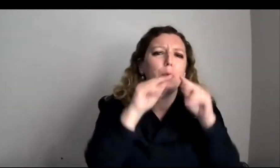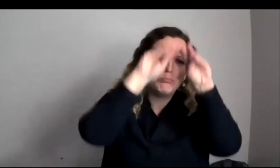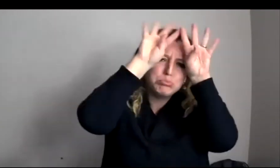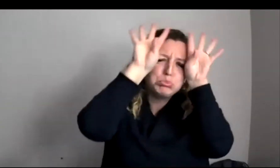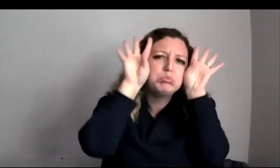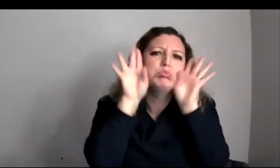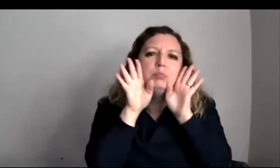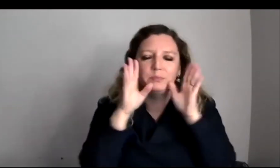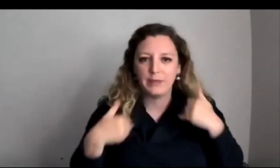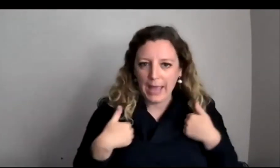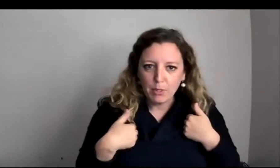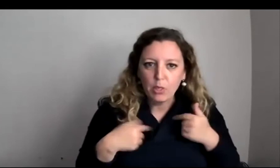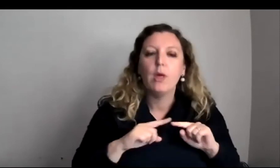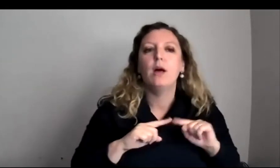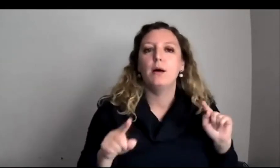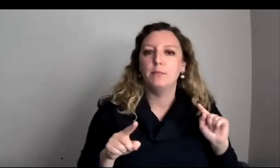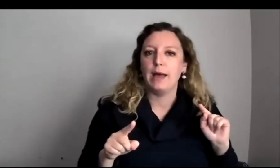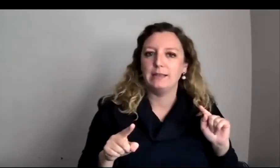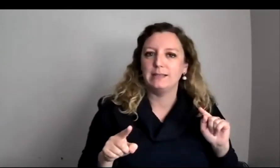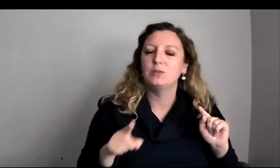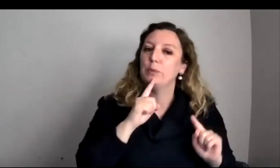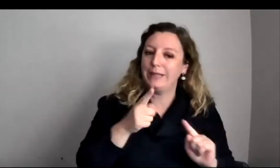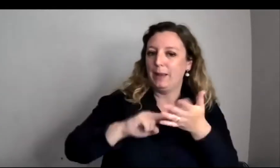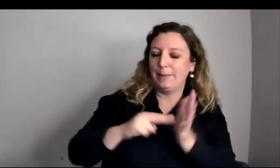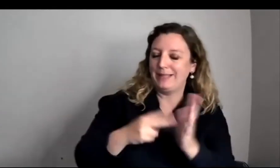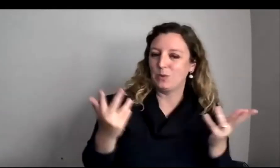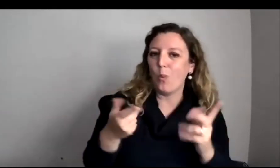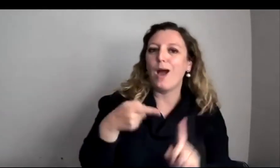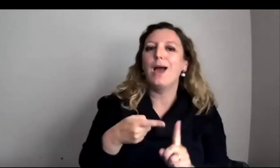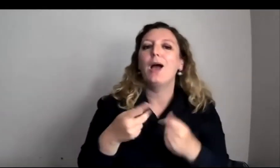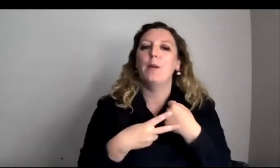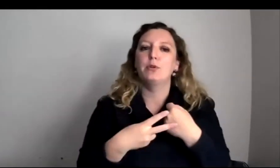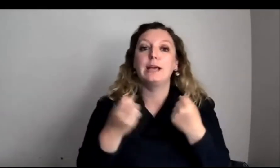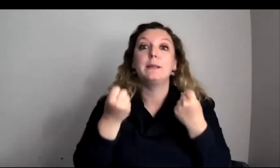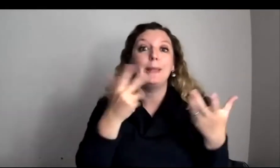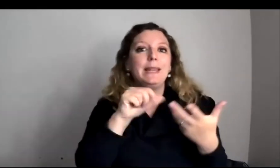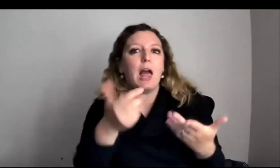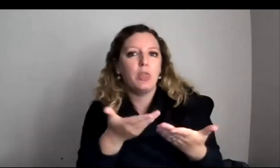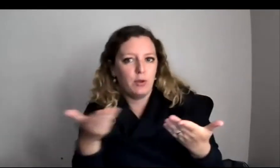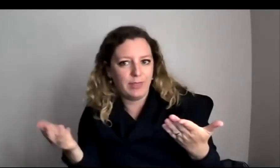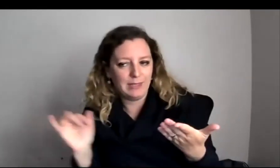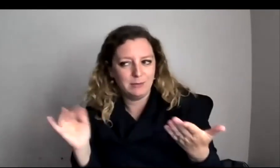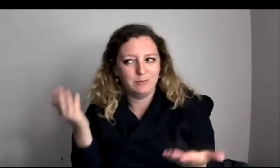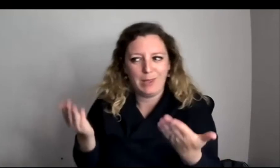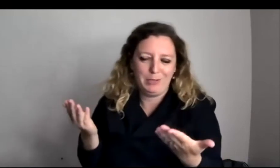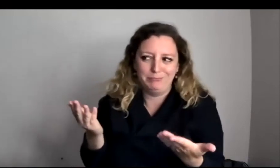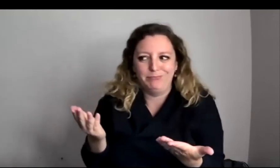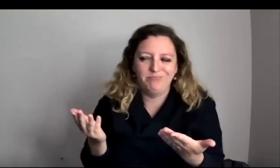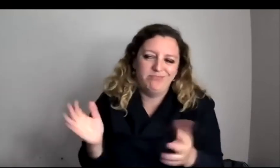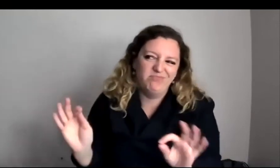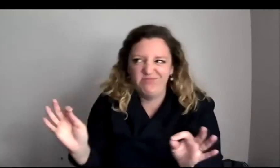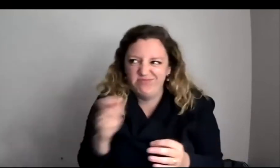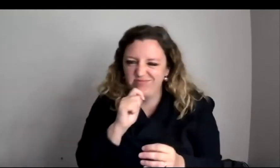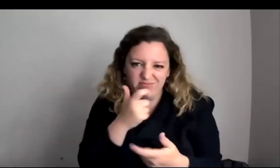animal, but then the umbrella is that it also protects a whole bunch of other stuff that's maybe less charismatic, like